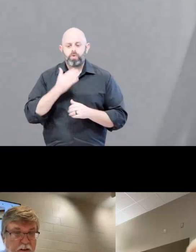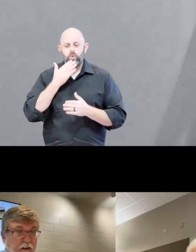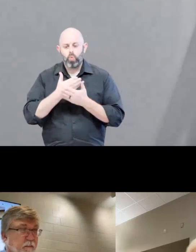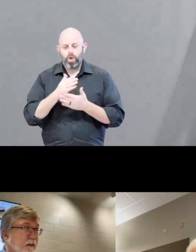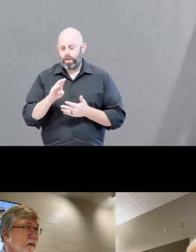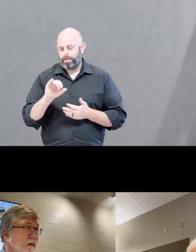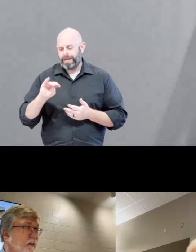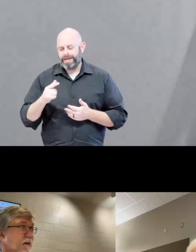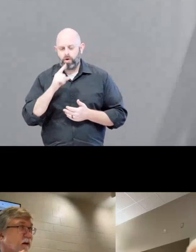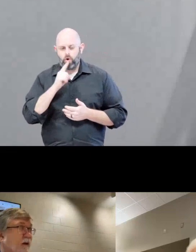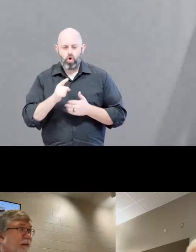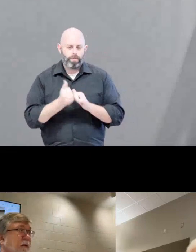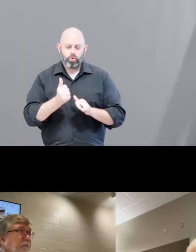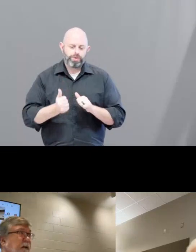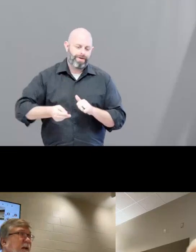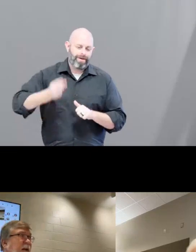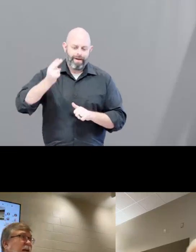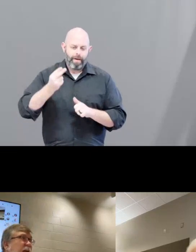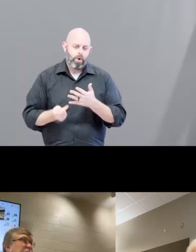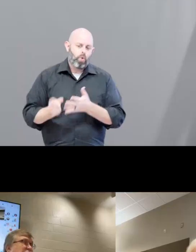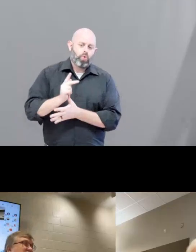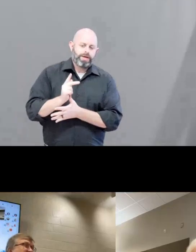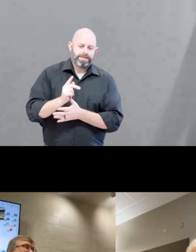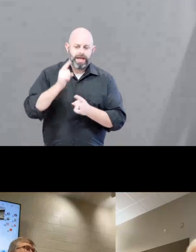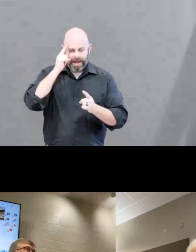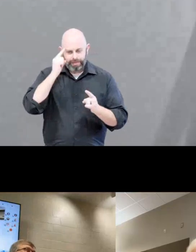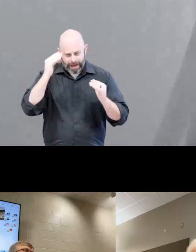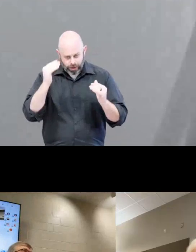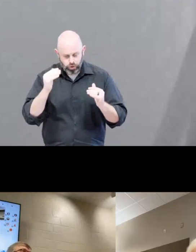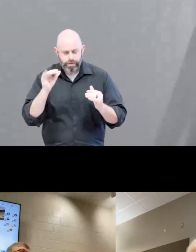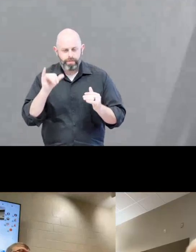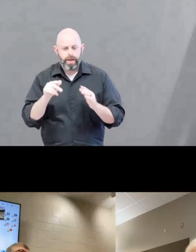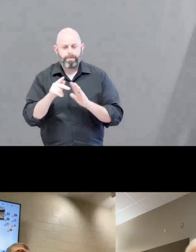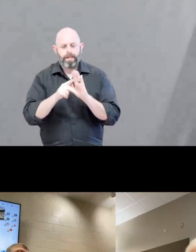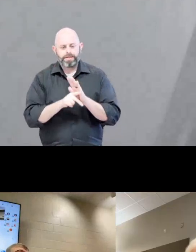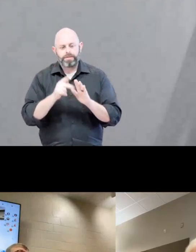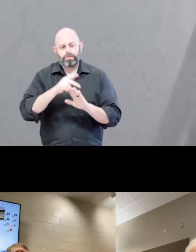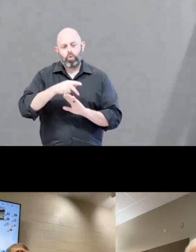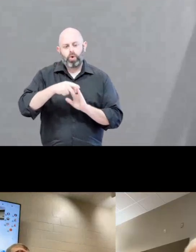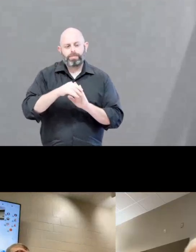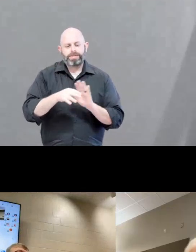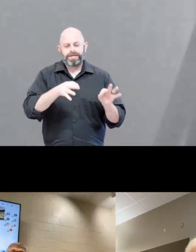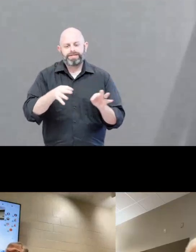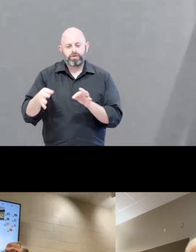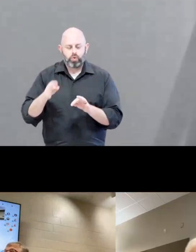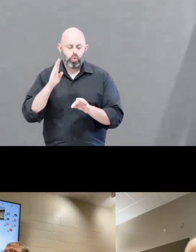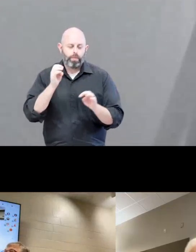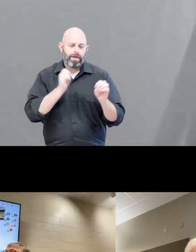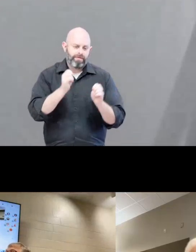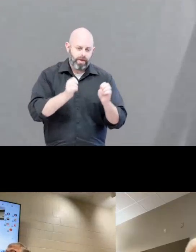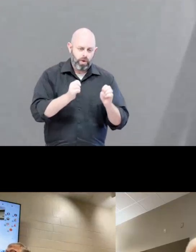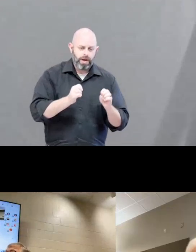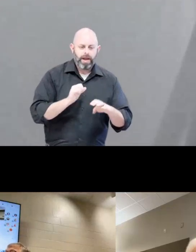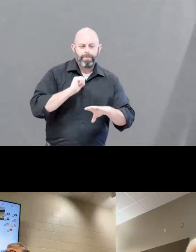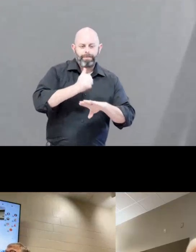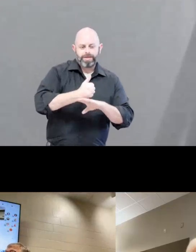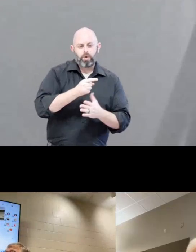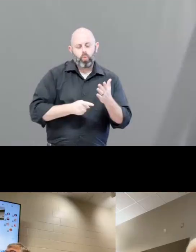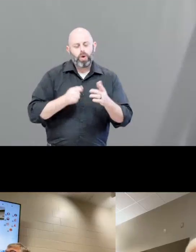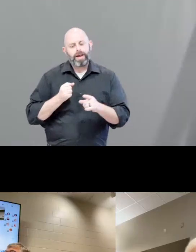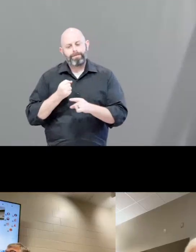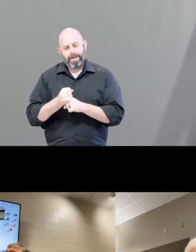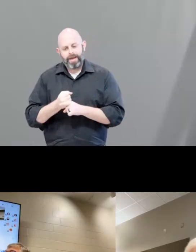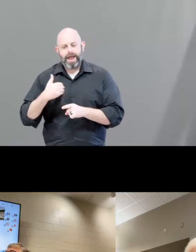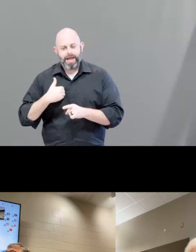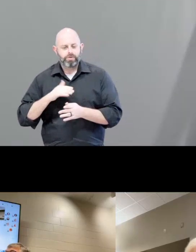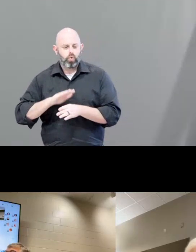highest priorities. Expectations that the policies, programs, and decisions be evaluated based on what impact